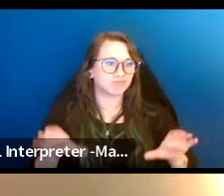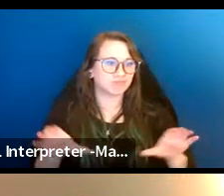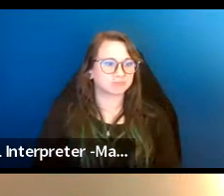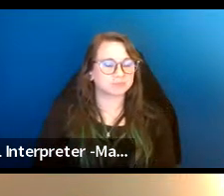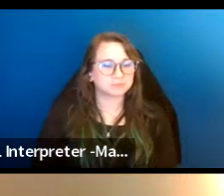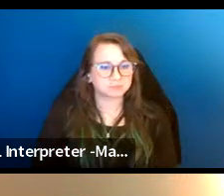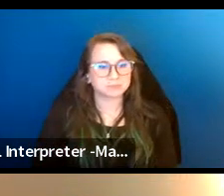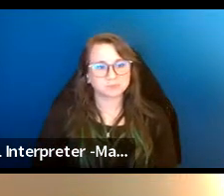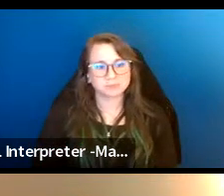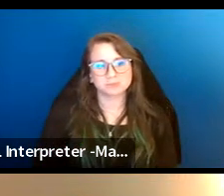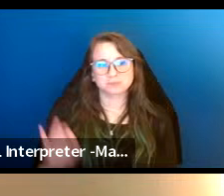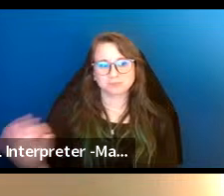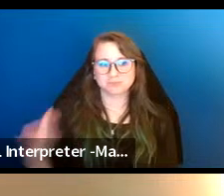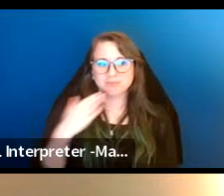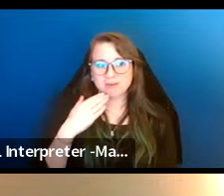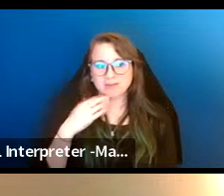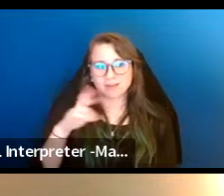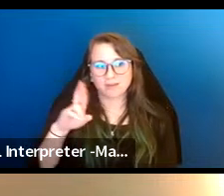Thank you, Mr. Rowland.